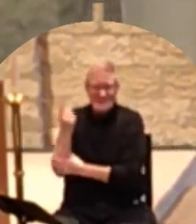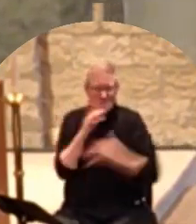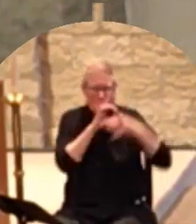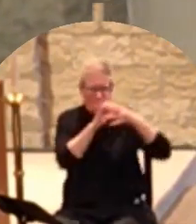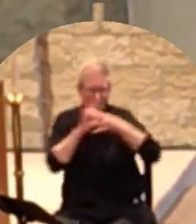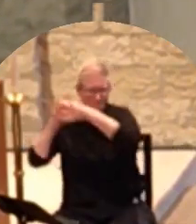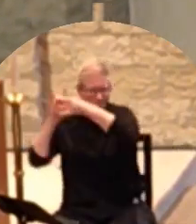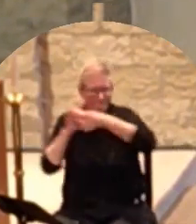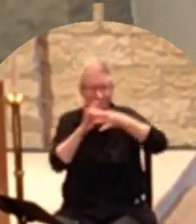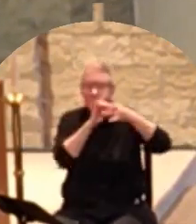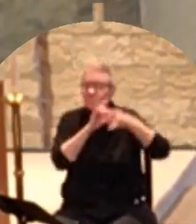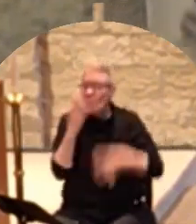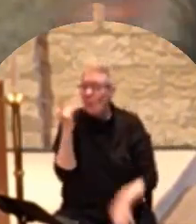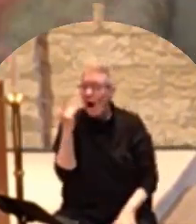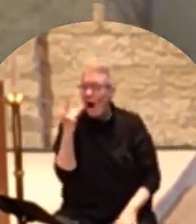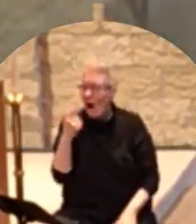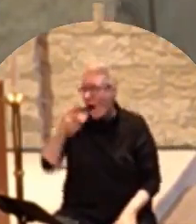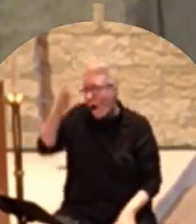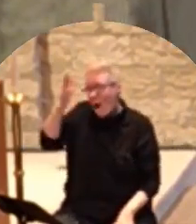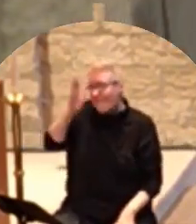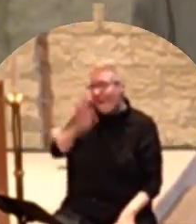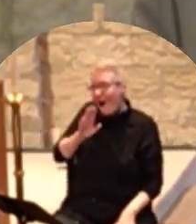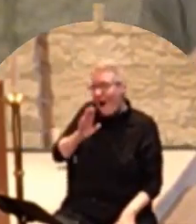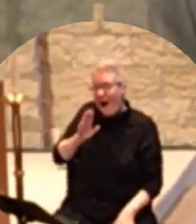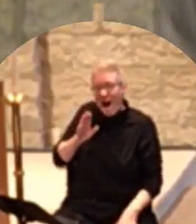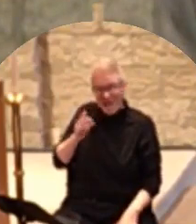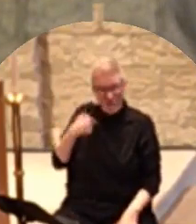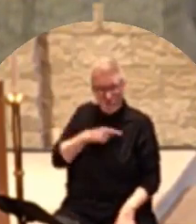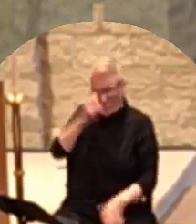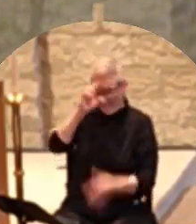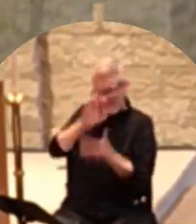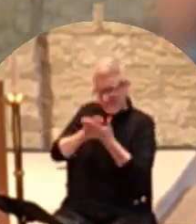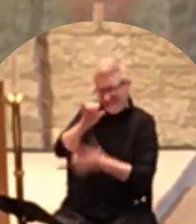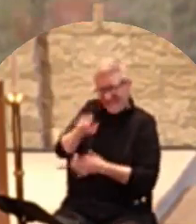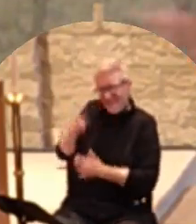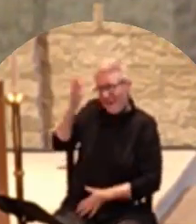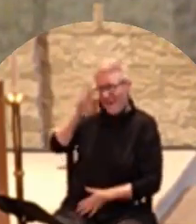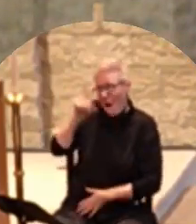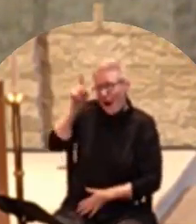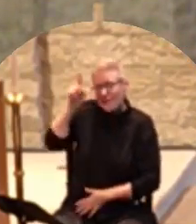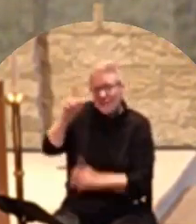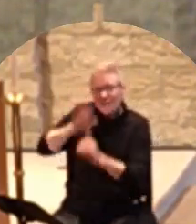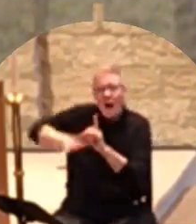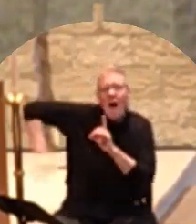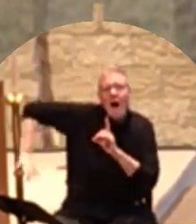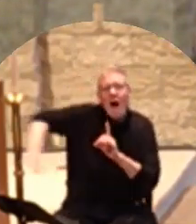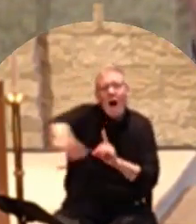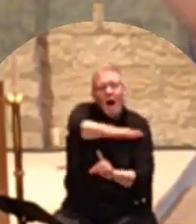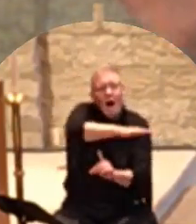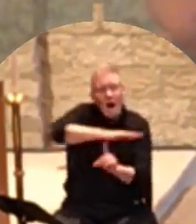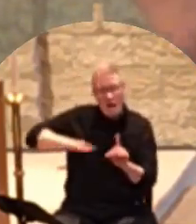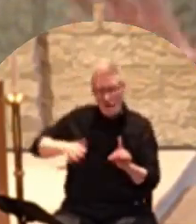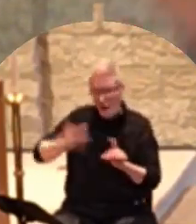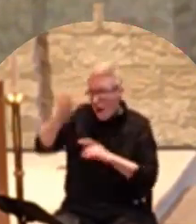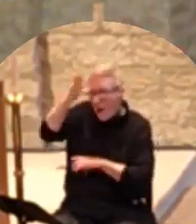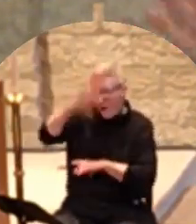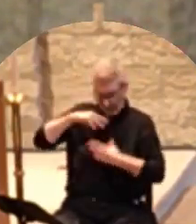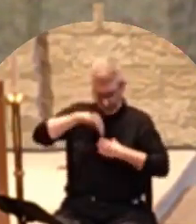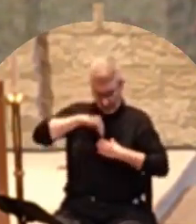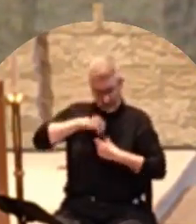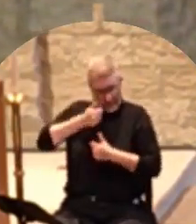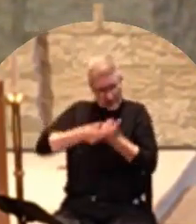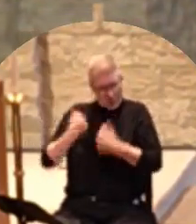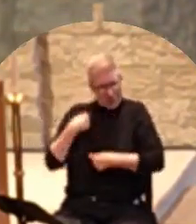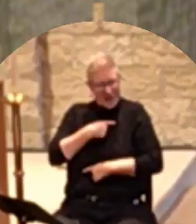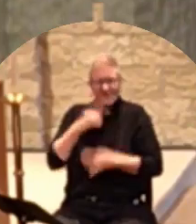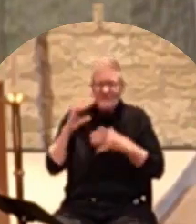God that we believe in is omnipresent. And this God within connects us all. So we are one. And I think more